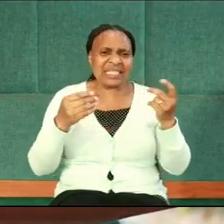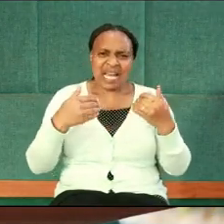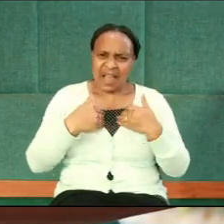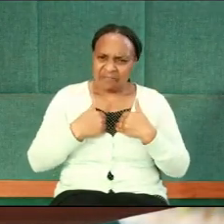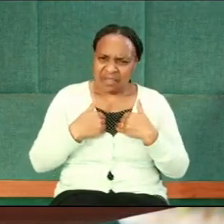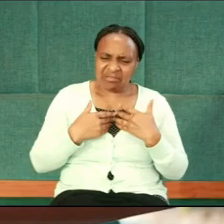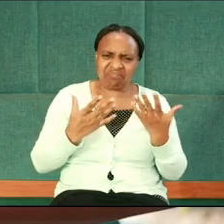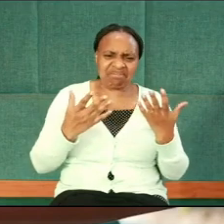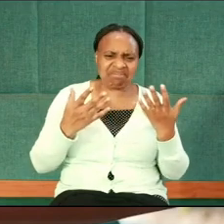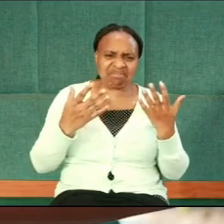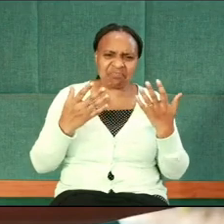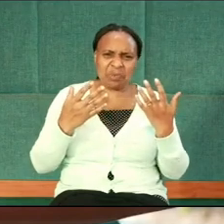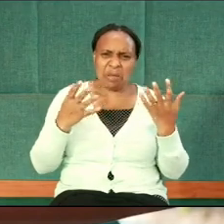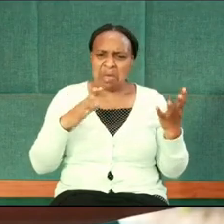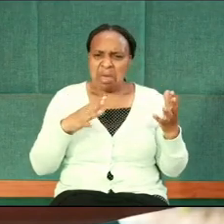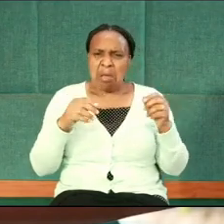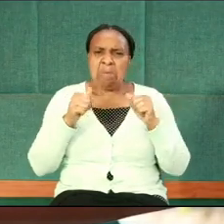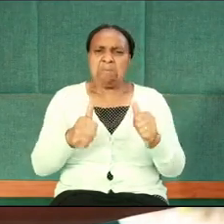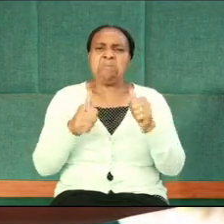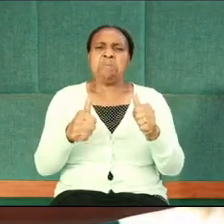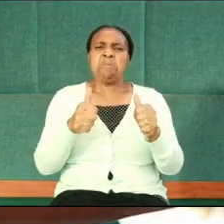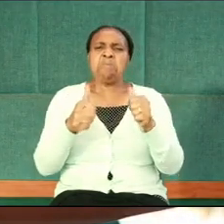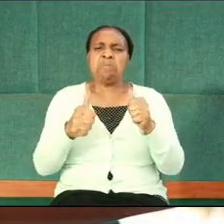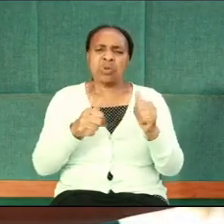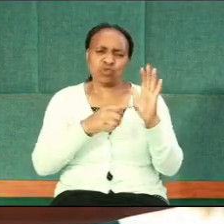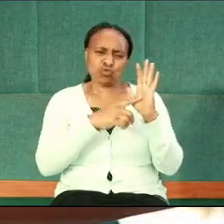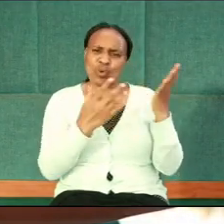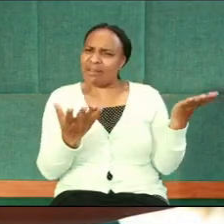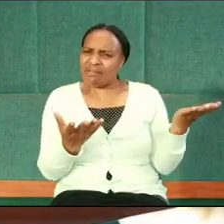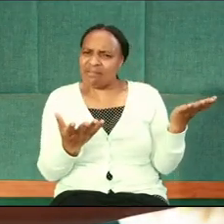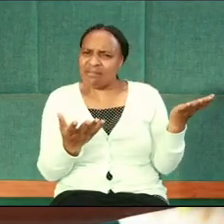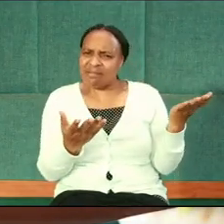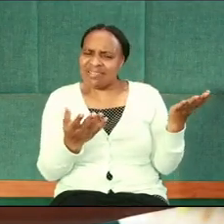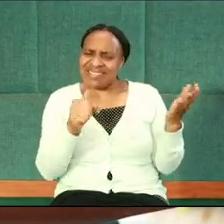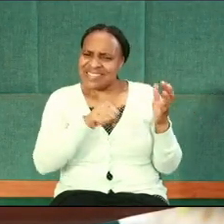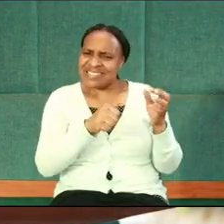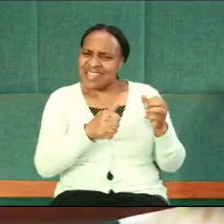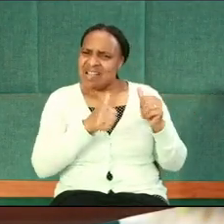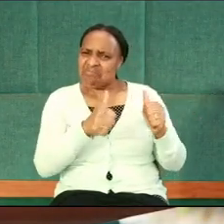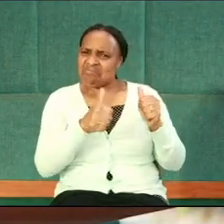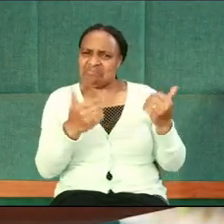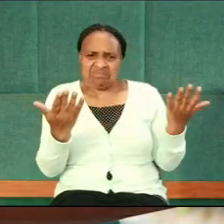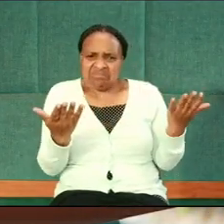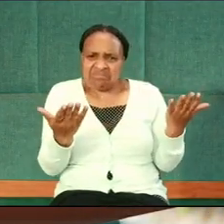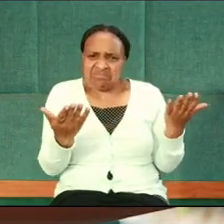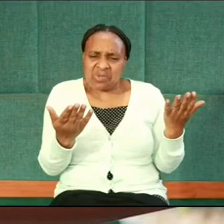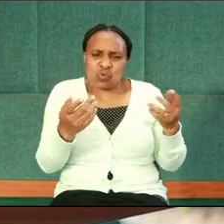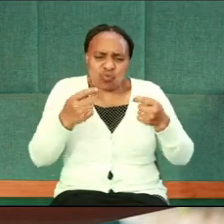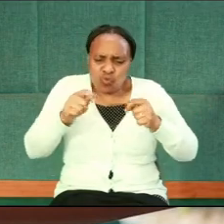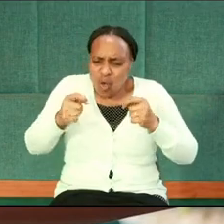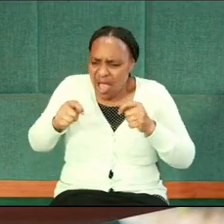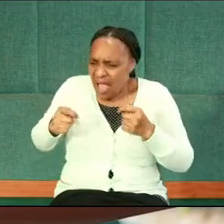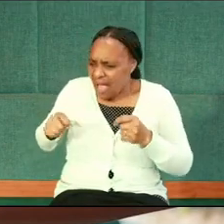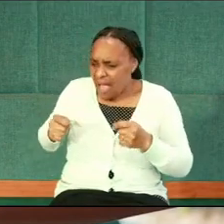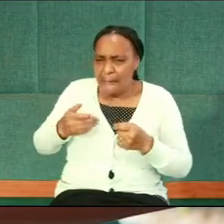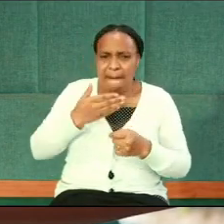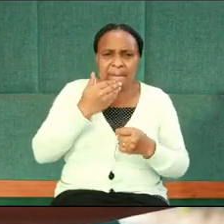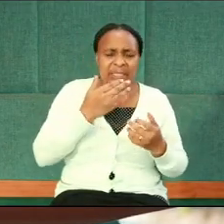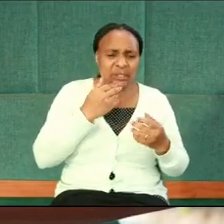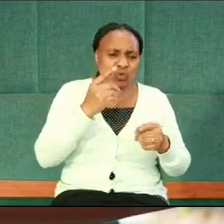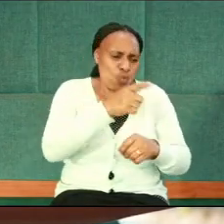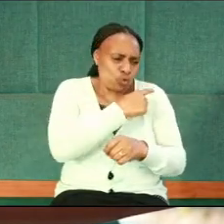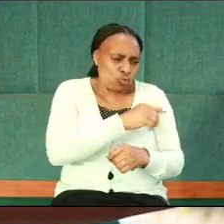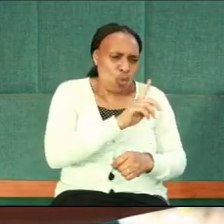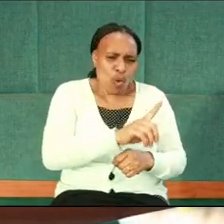having convulsions which were not being controlled by anticonvulsants. And she had gone from